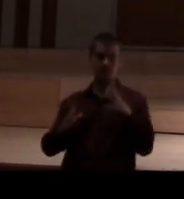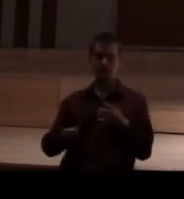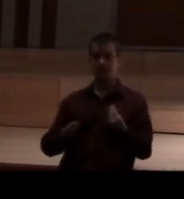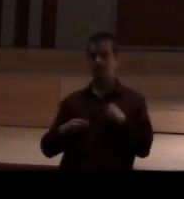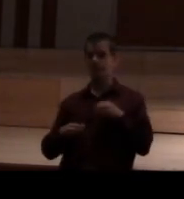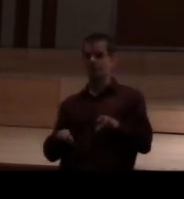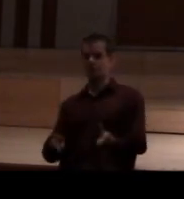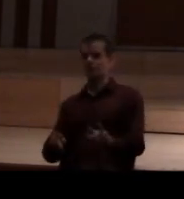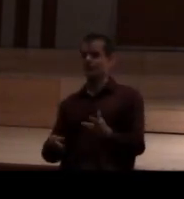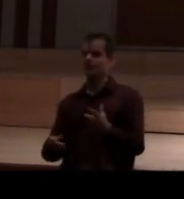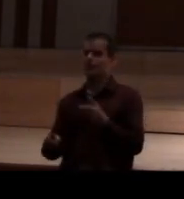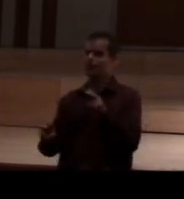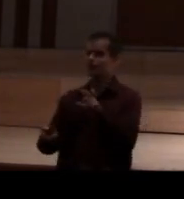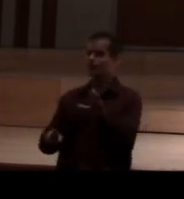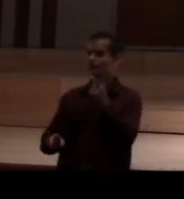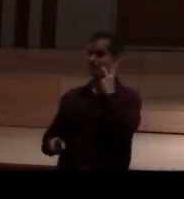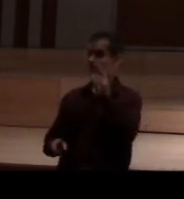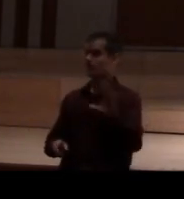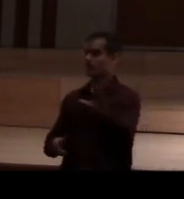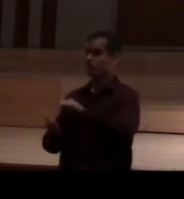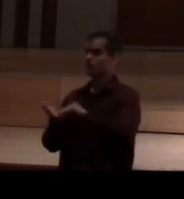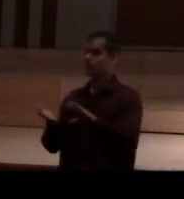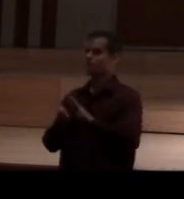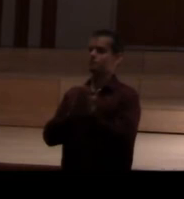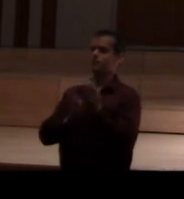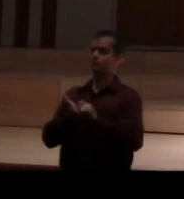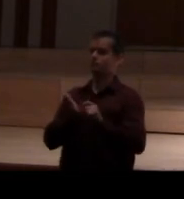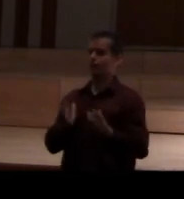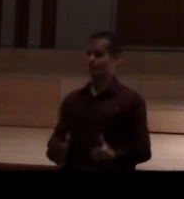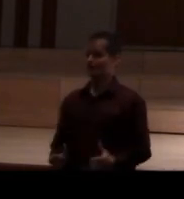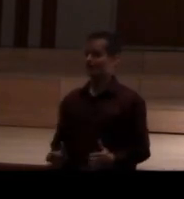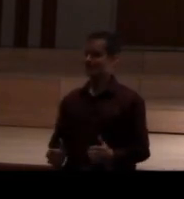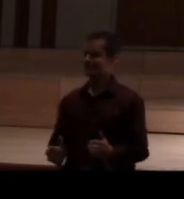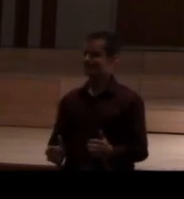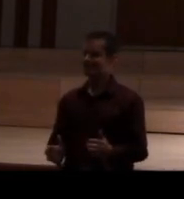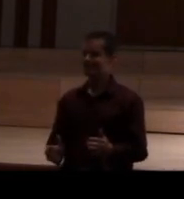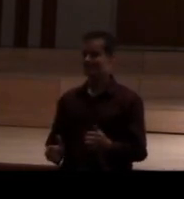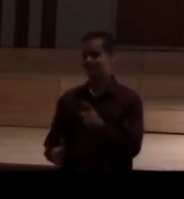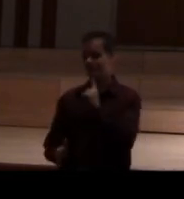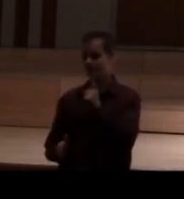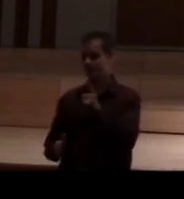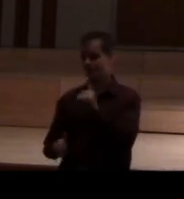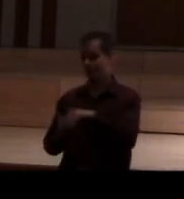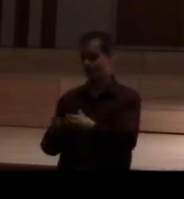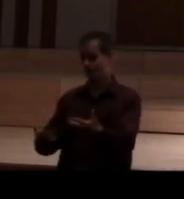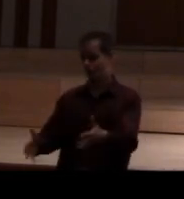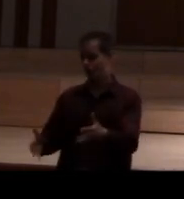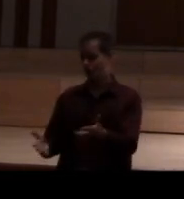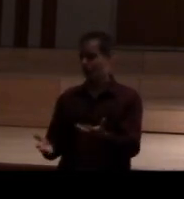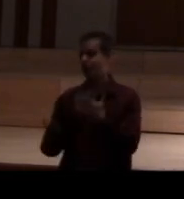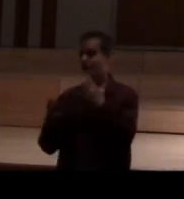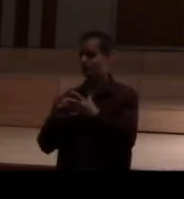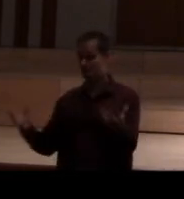forward to seeing your students become writers, or I'm sure they all already are. Thank you so